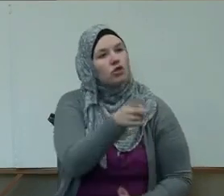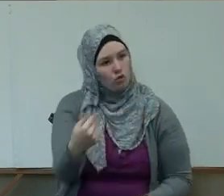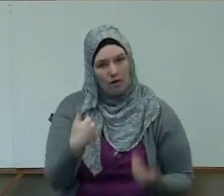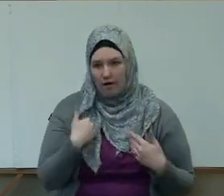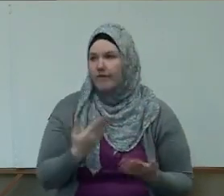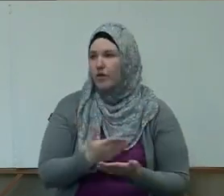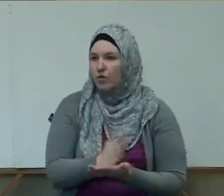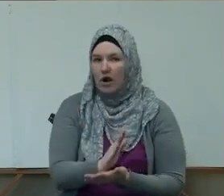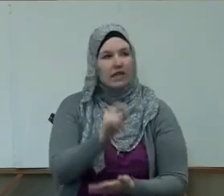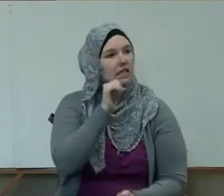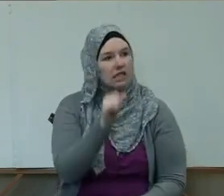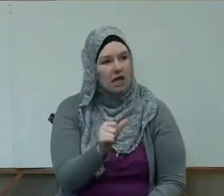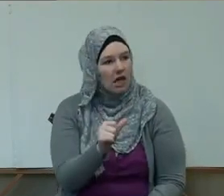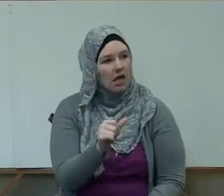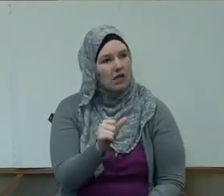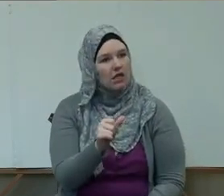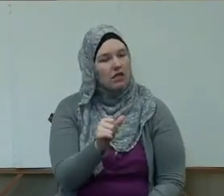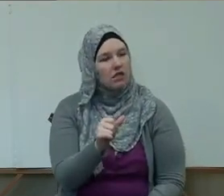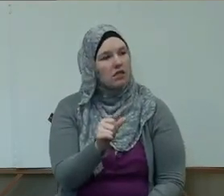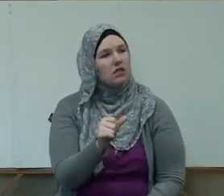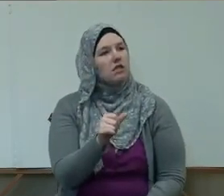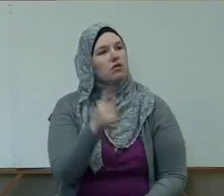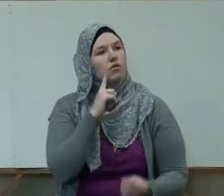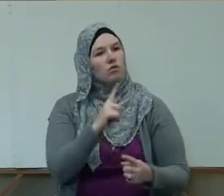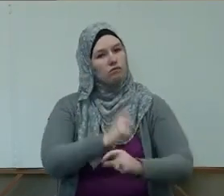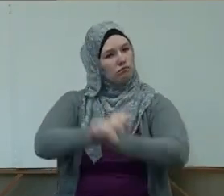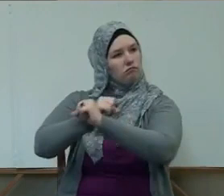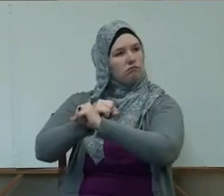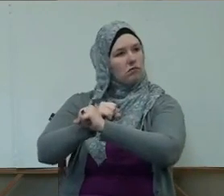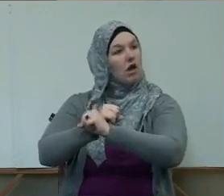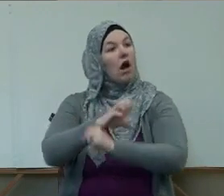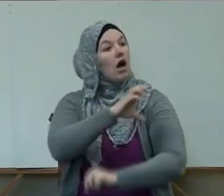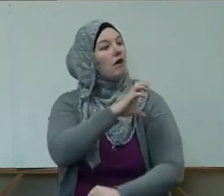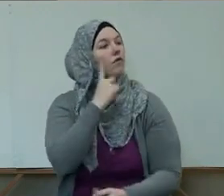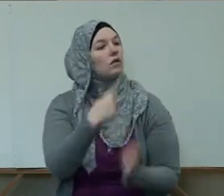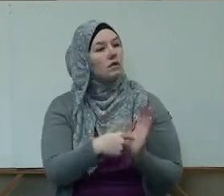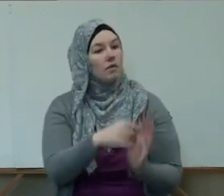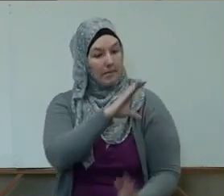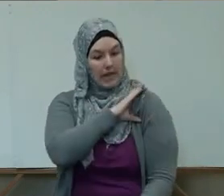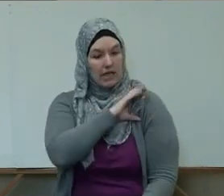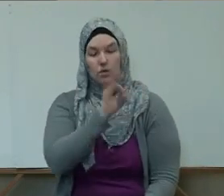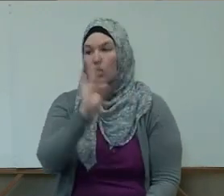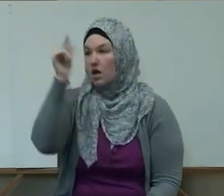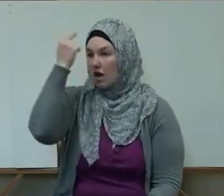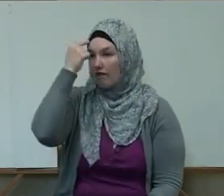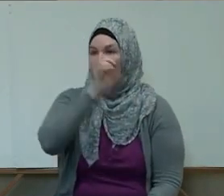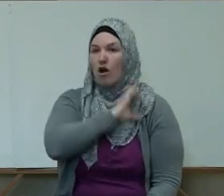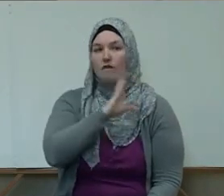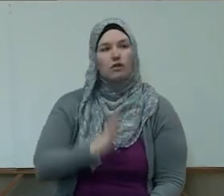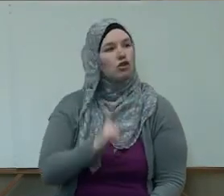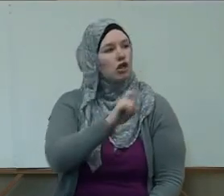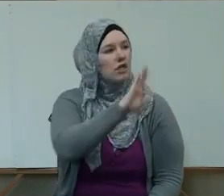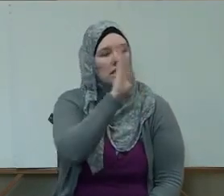right not to be violated. You have the right that a policeman or a government officer should